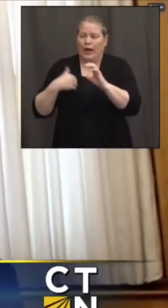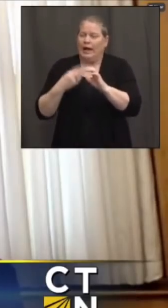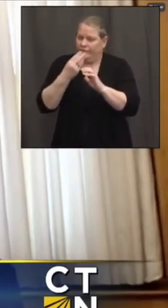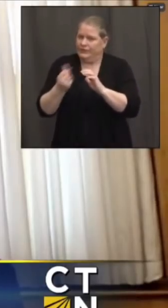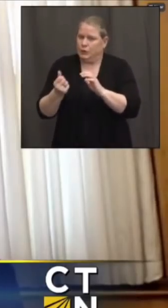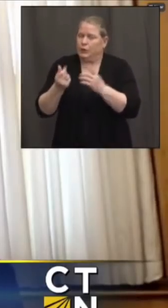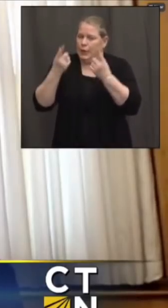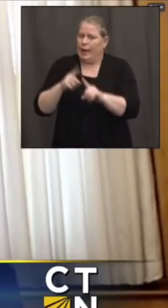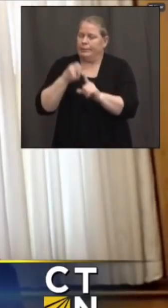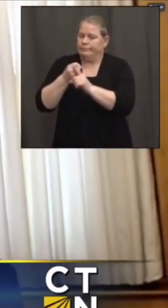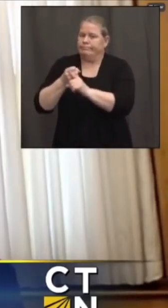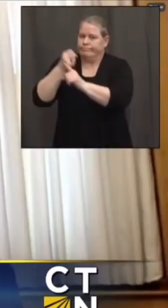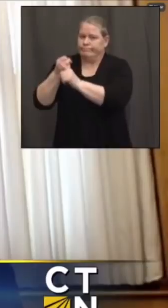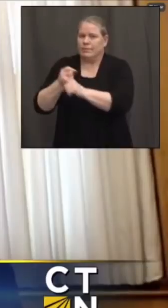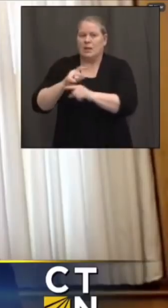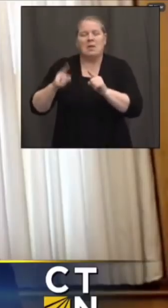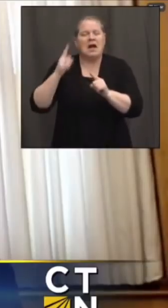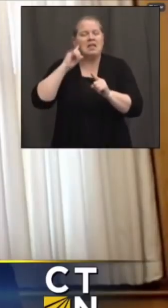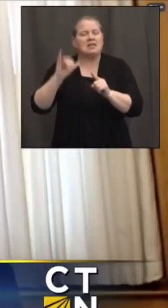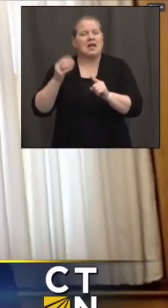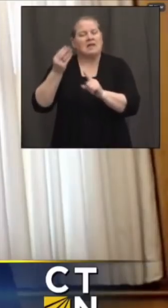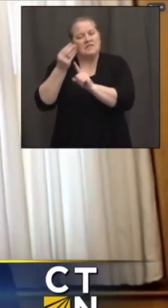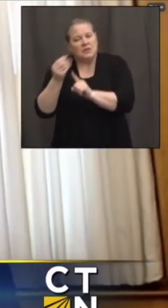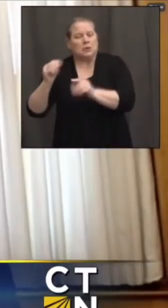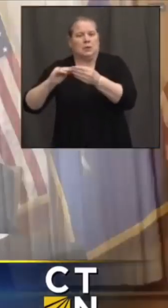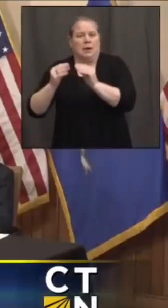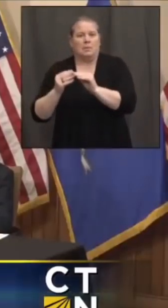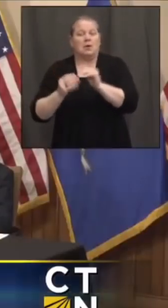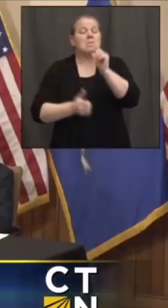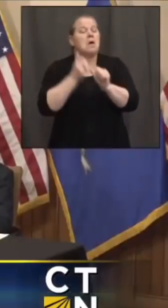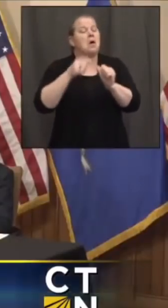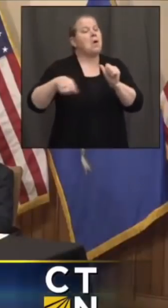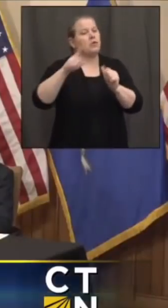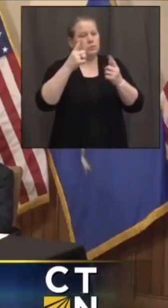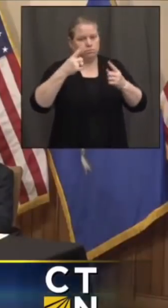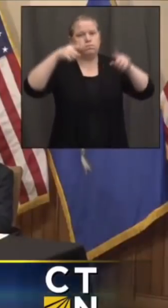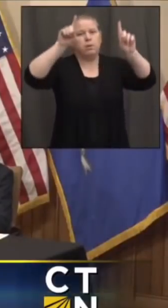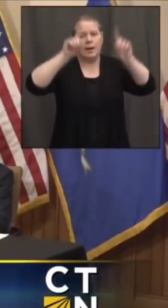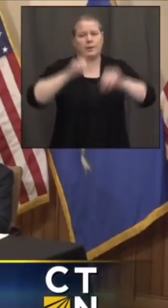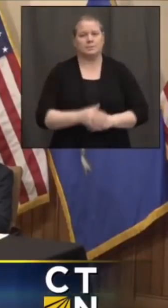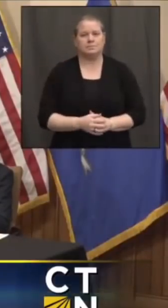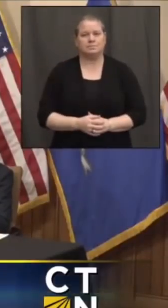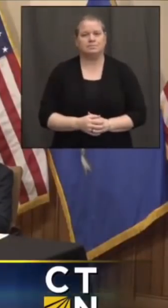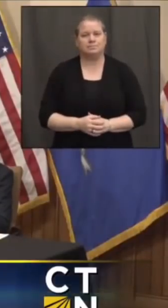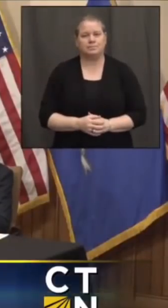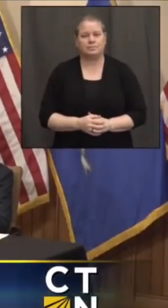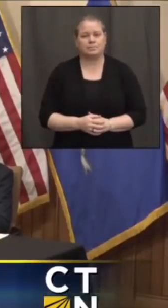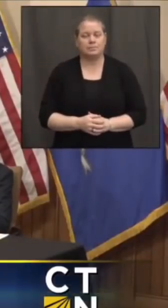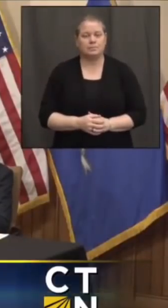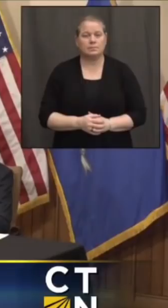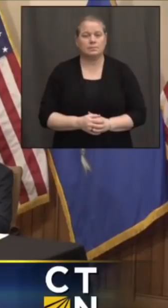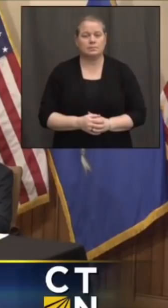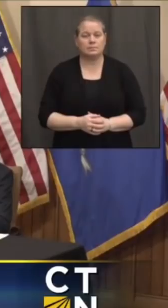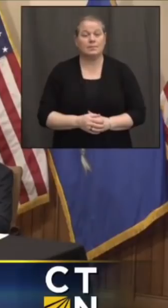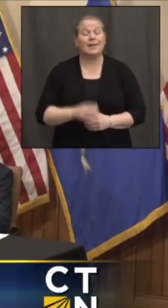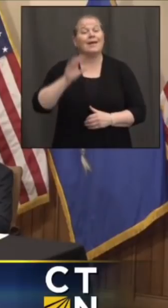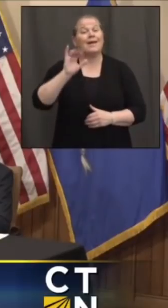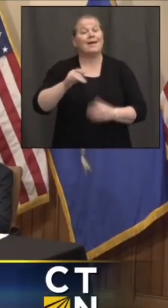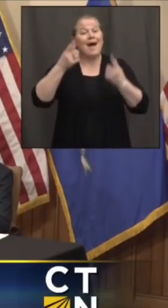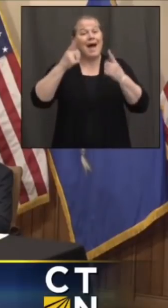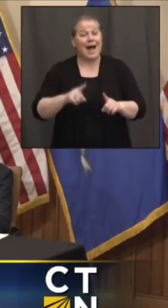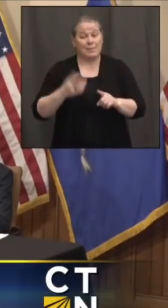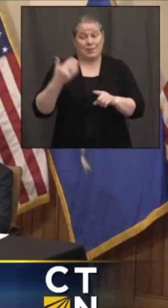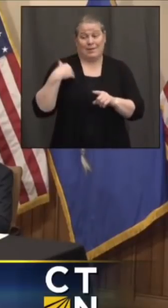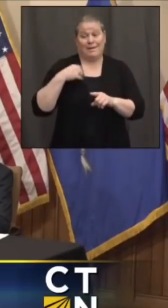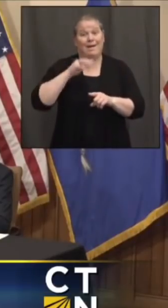do think those cases will be few and far between going forward. The goal was to get everyone who was bumped by the storm vaccinated